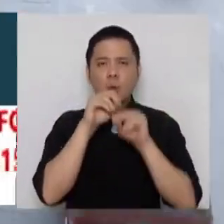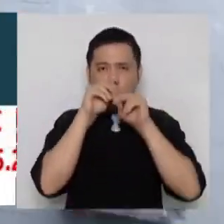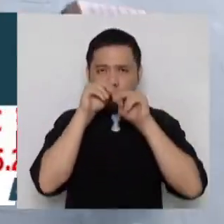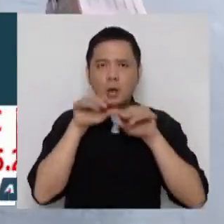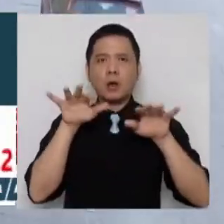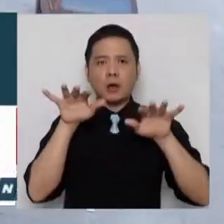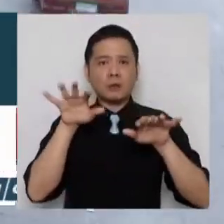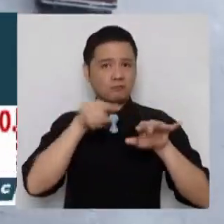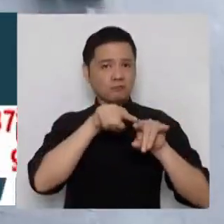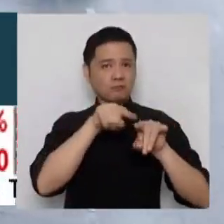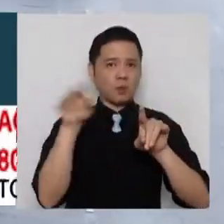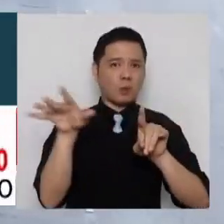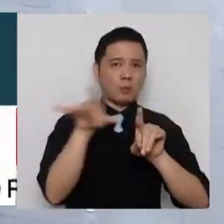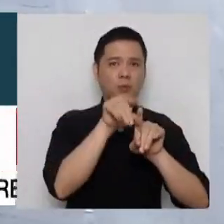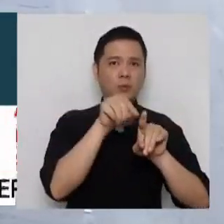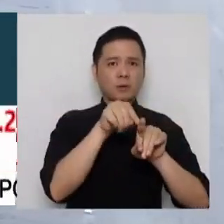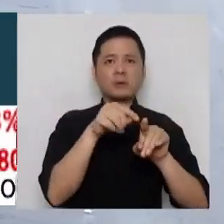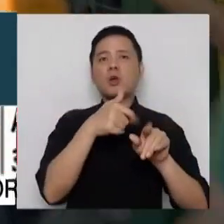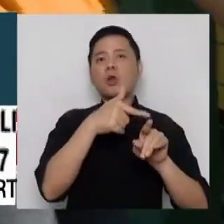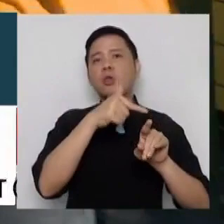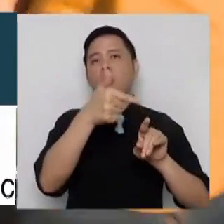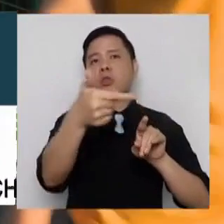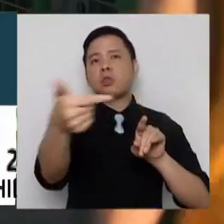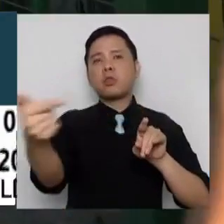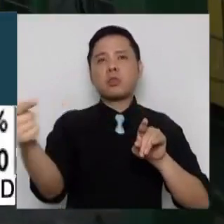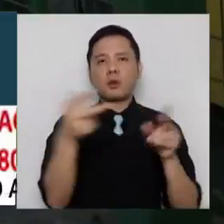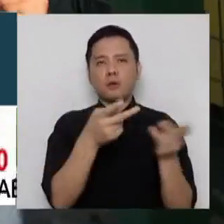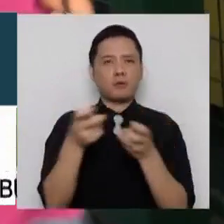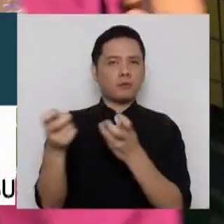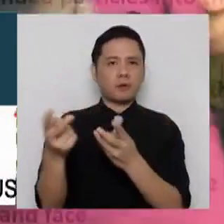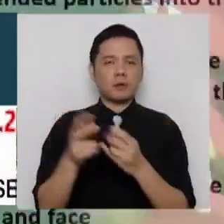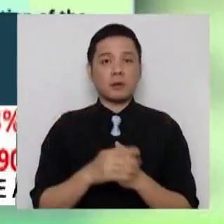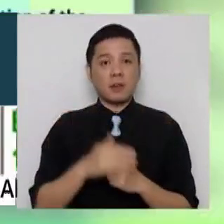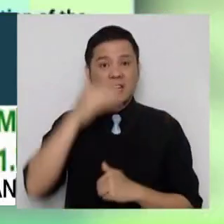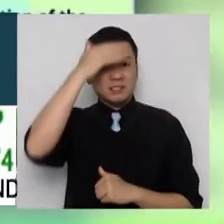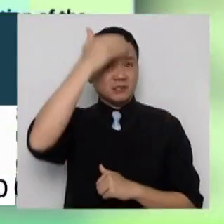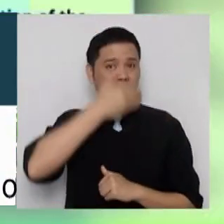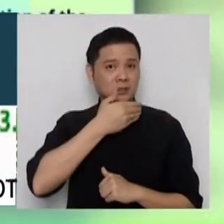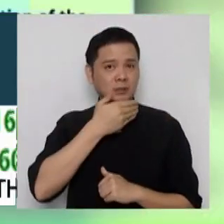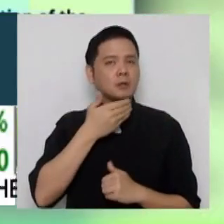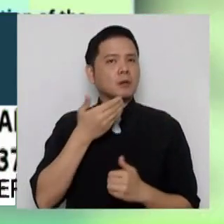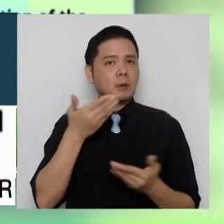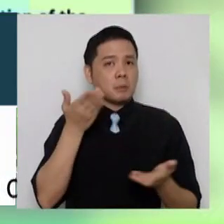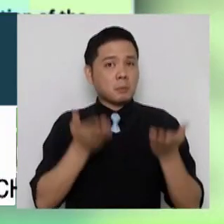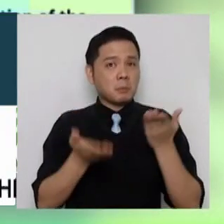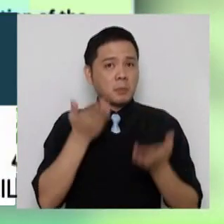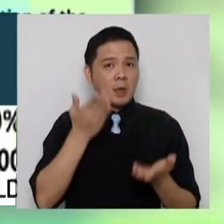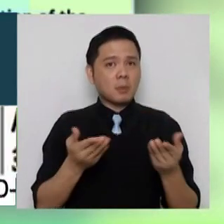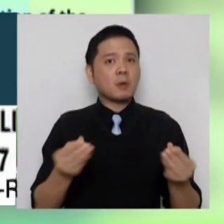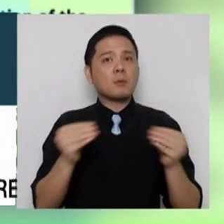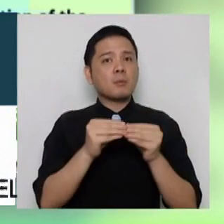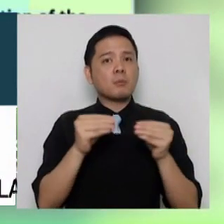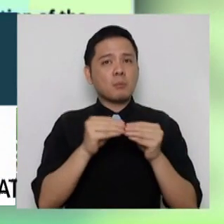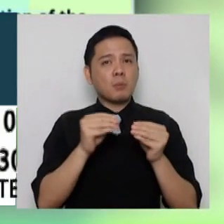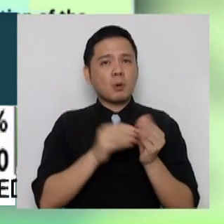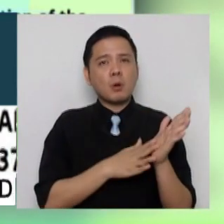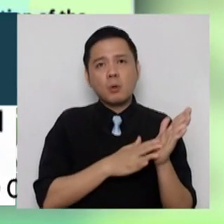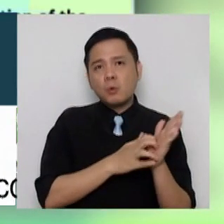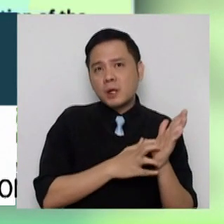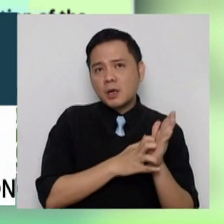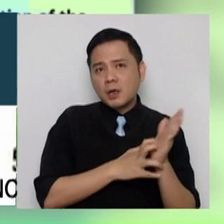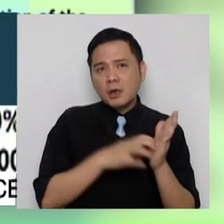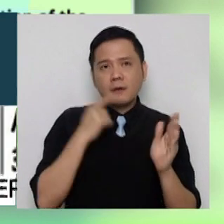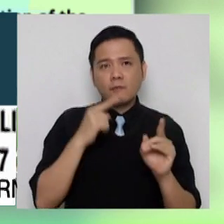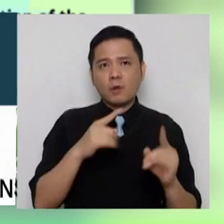don't spread from person to person. He says face shields may even make people more vulnerable to the virus.